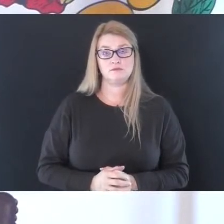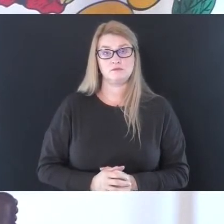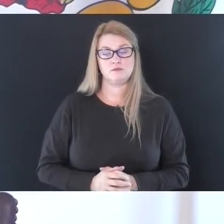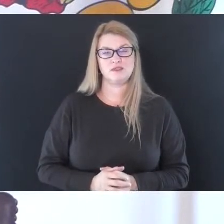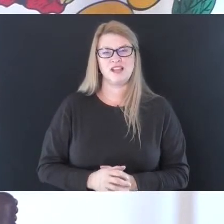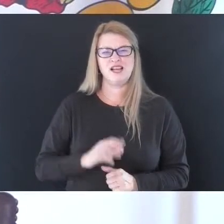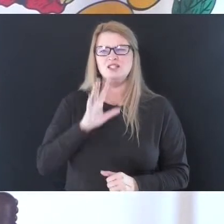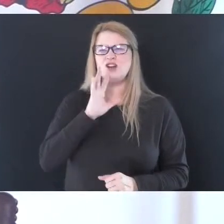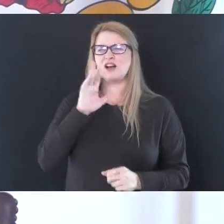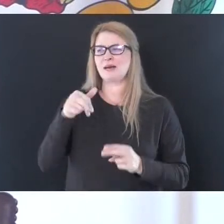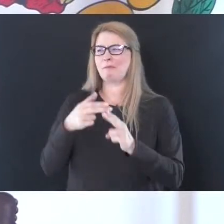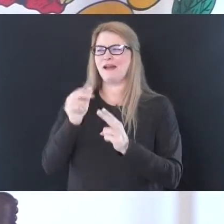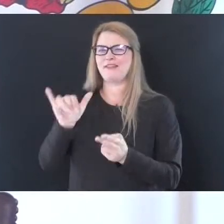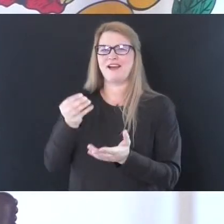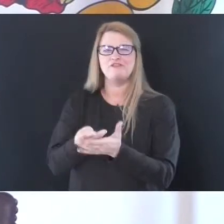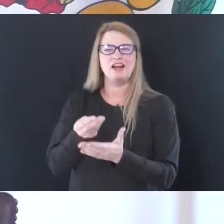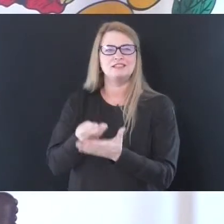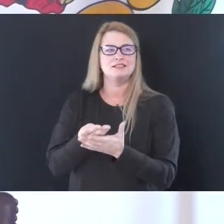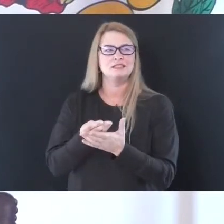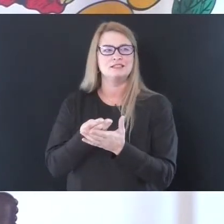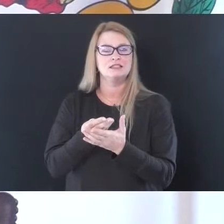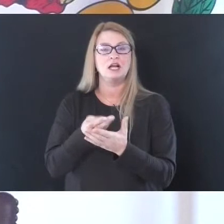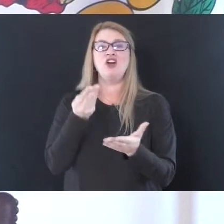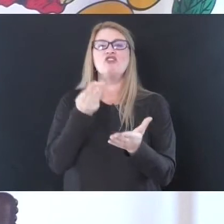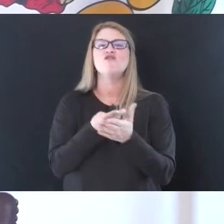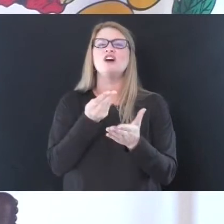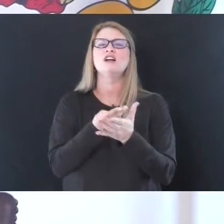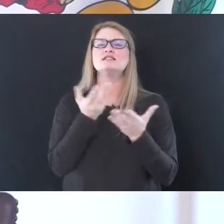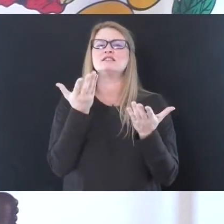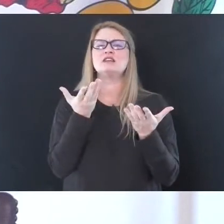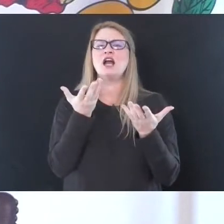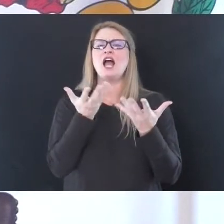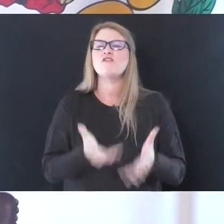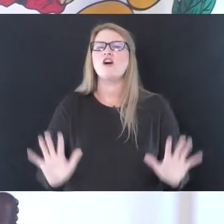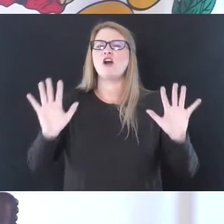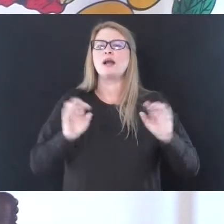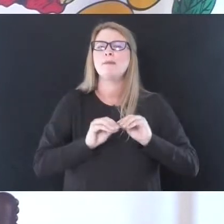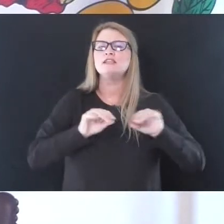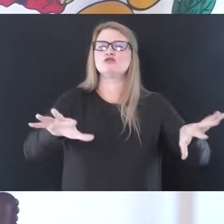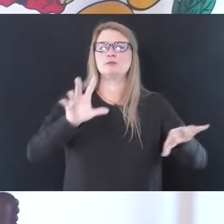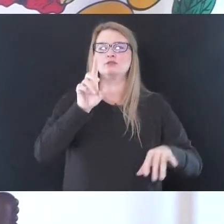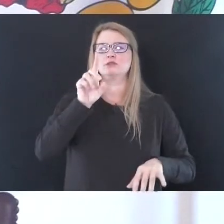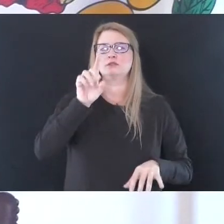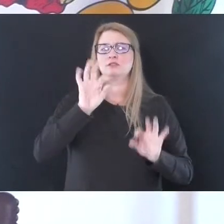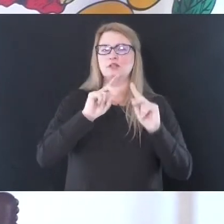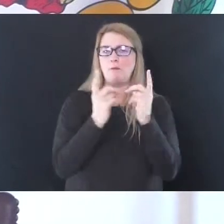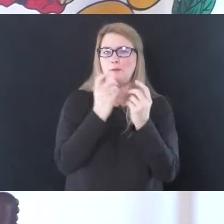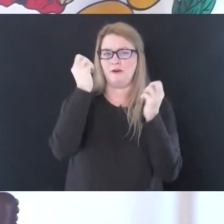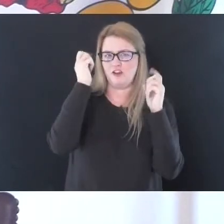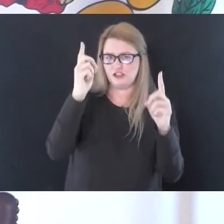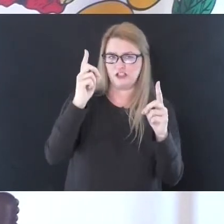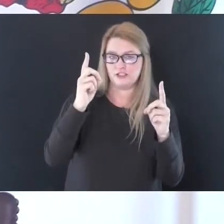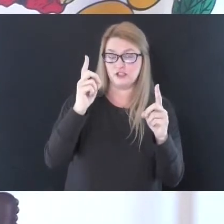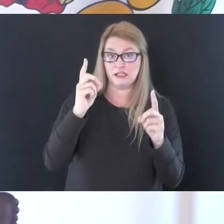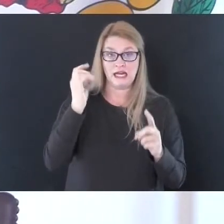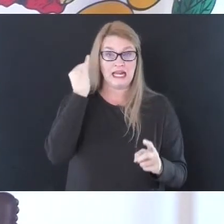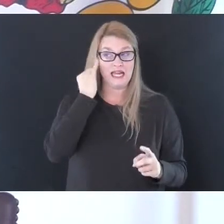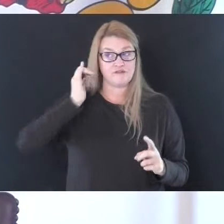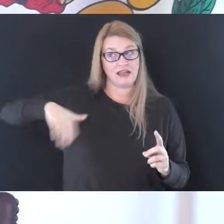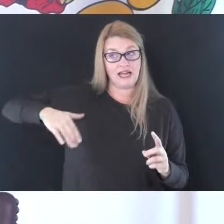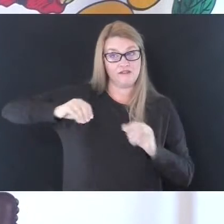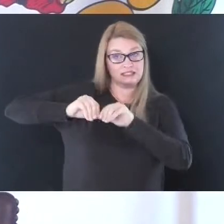people here just double check, but the funds have been given to the Department of Education, and I'm sure if those aren't out yet,